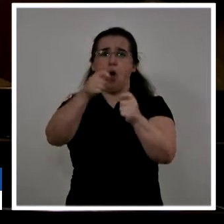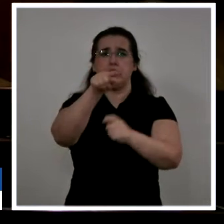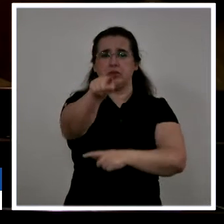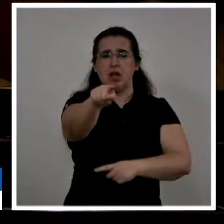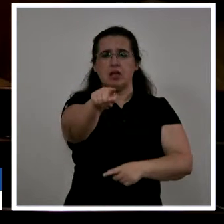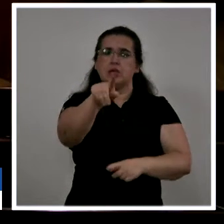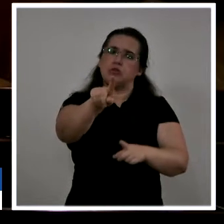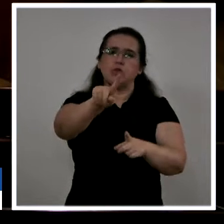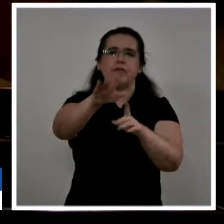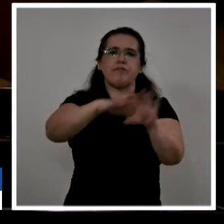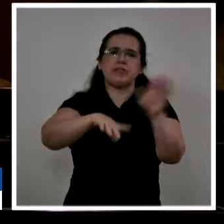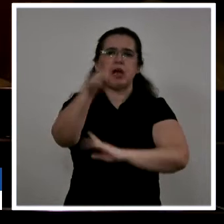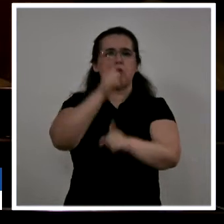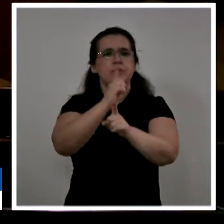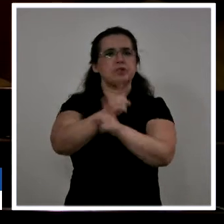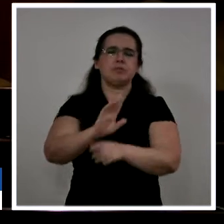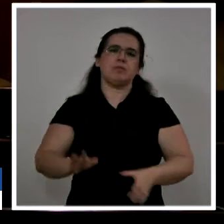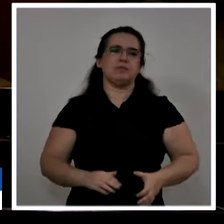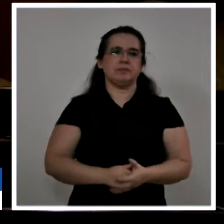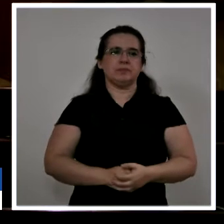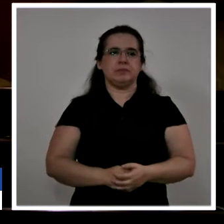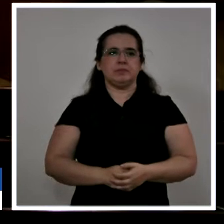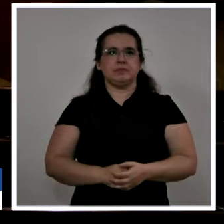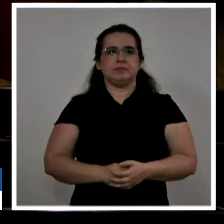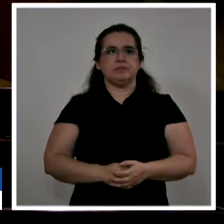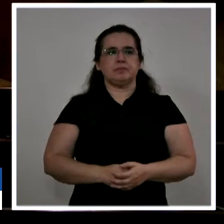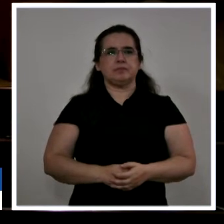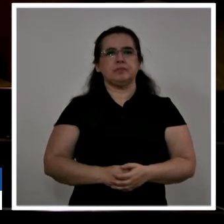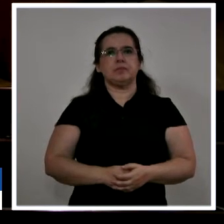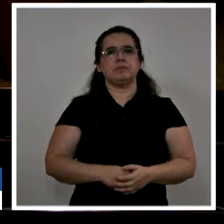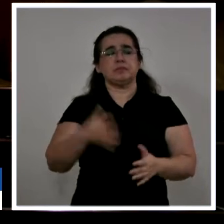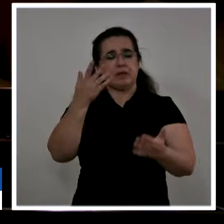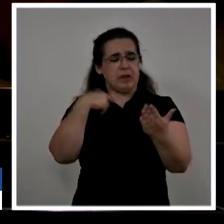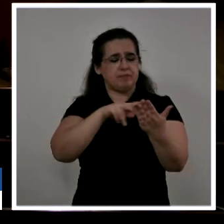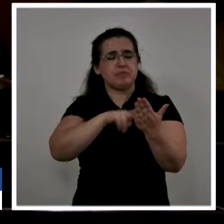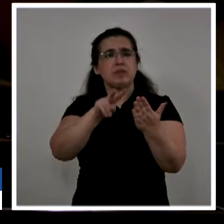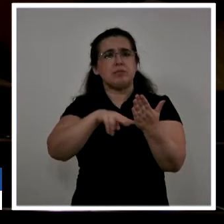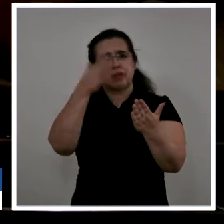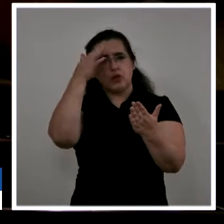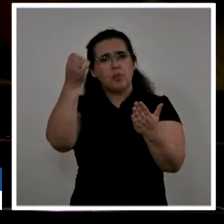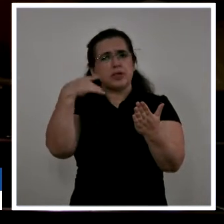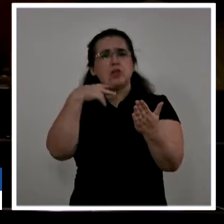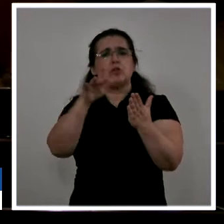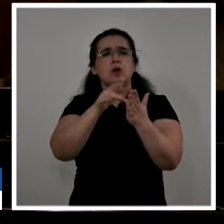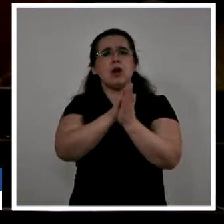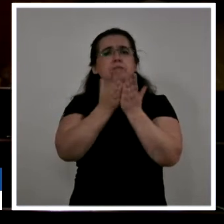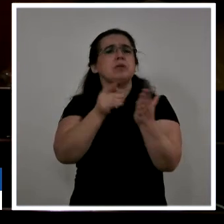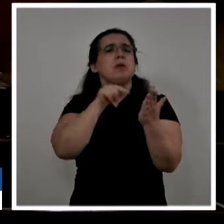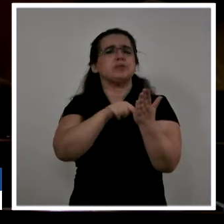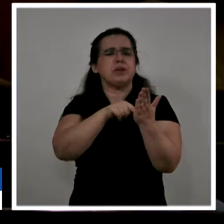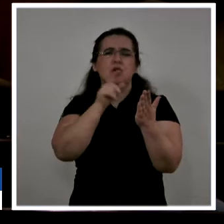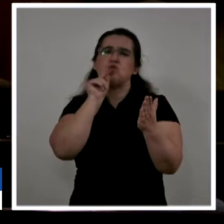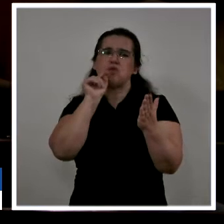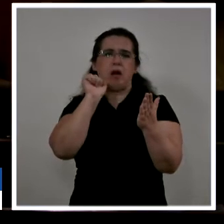devem odiá-lo de volta. Making sense of the Bible. Entendendo a Bíblia. Este é o título deste livro deste senhor. So